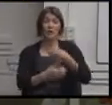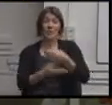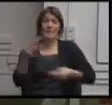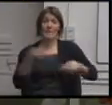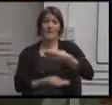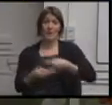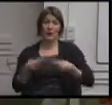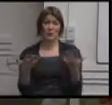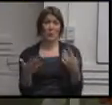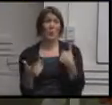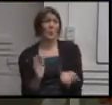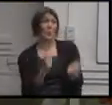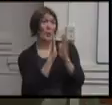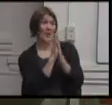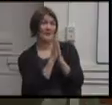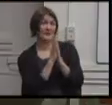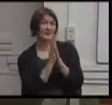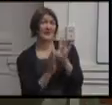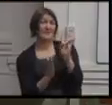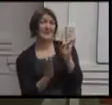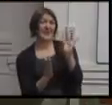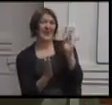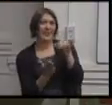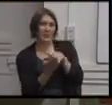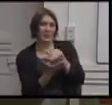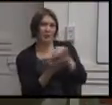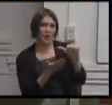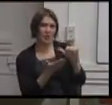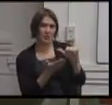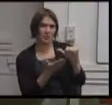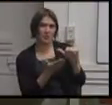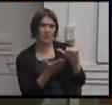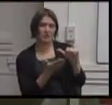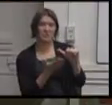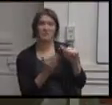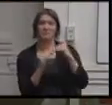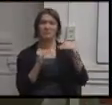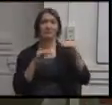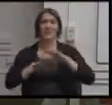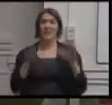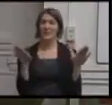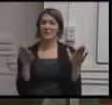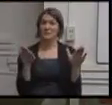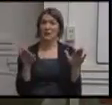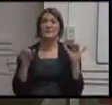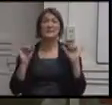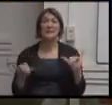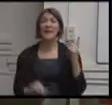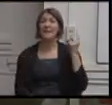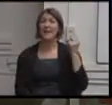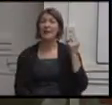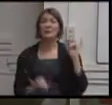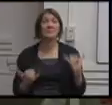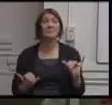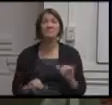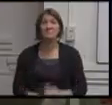is, or the requested budget is $78,000, which is a flat request to the prior year, the current year that we're